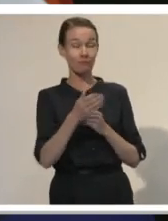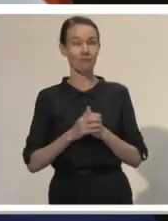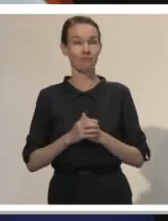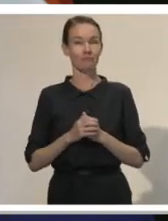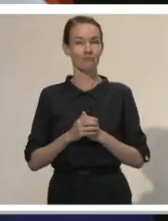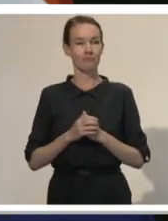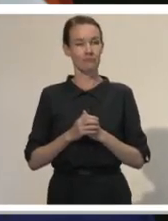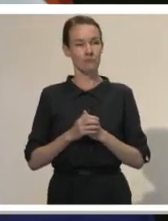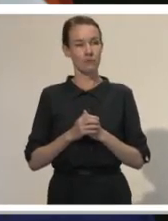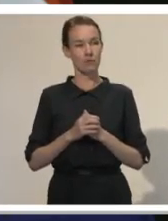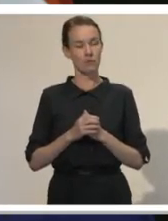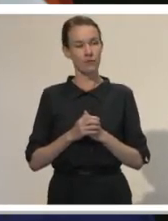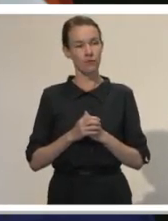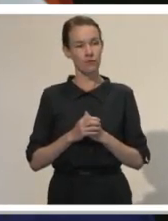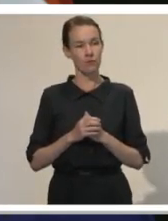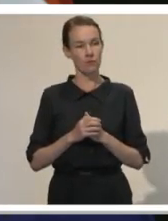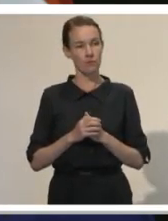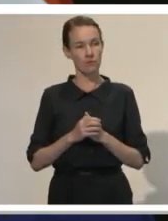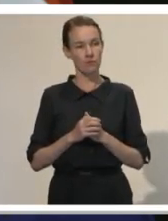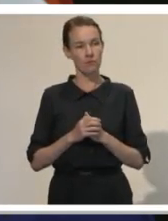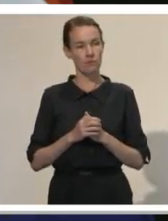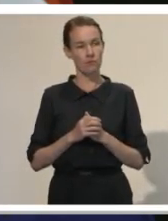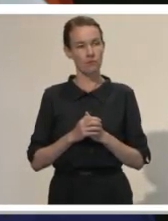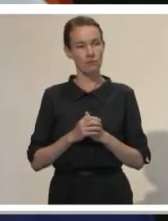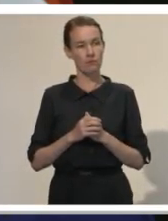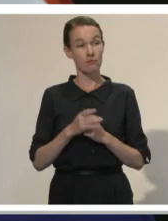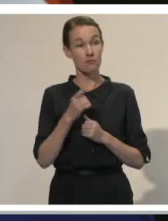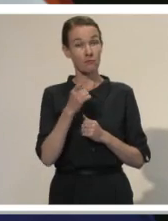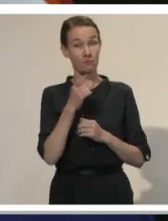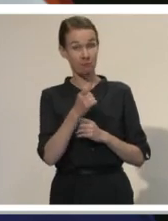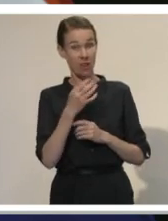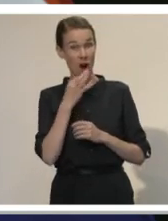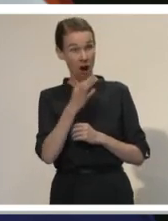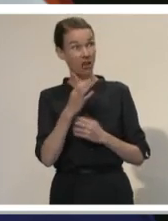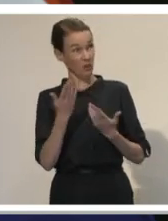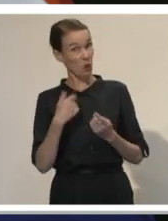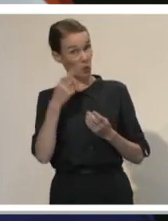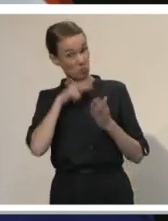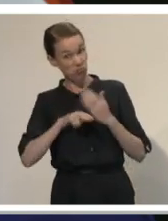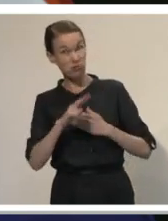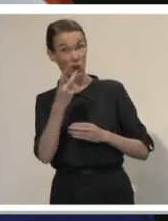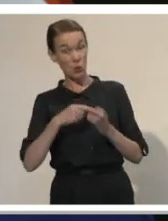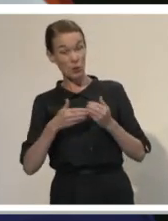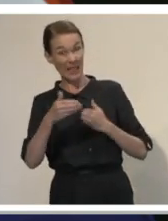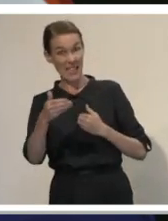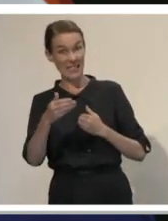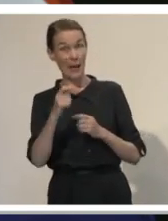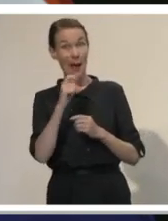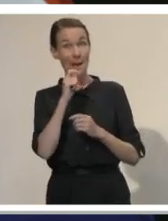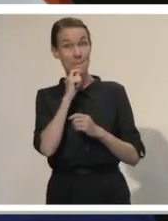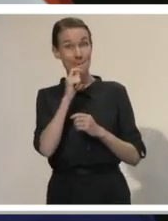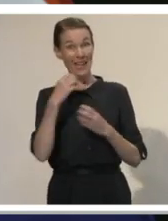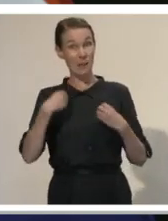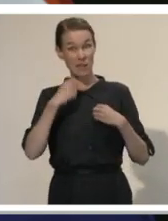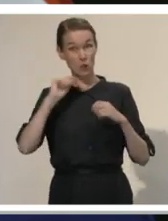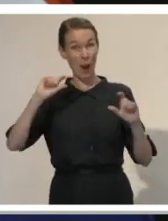think, that going forward in the next couple of years, we're going to see a smaller media market in New Zealand? I'm not sure if you can guarantee smaller,